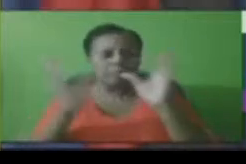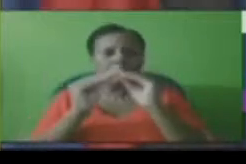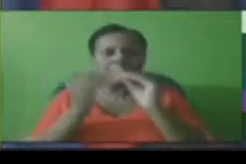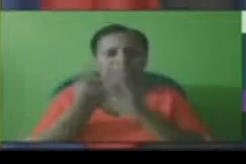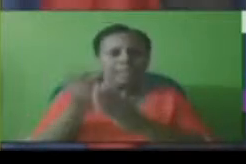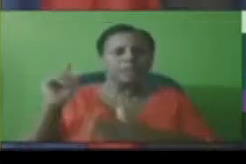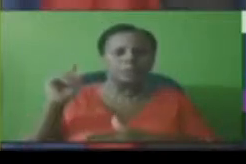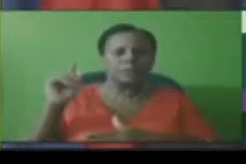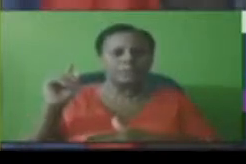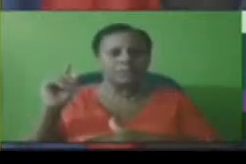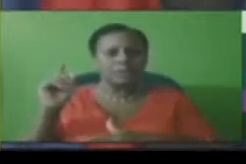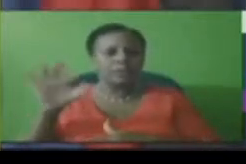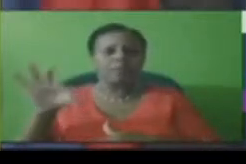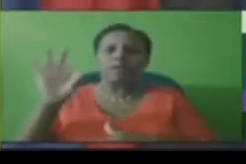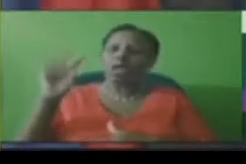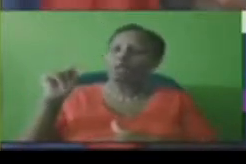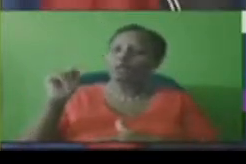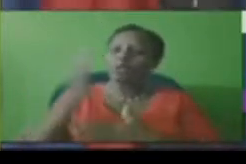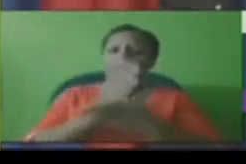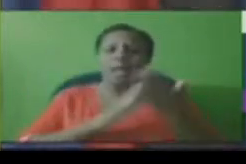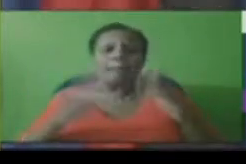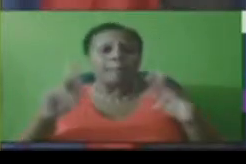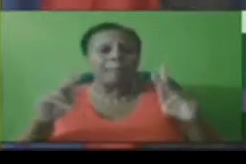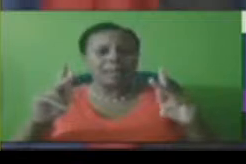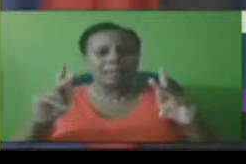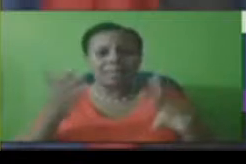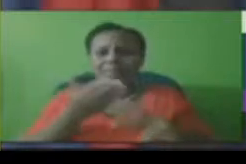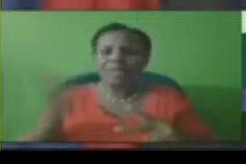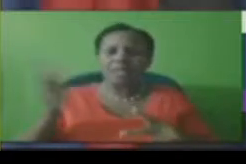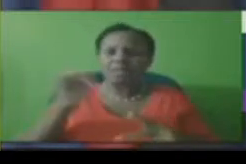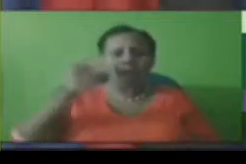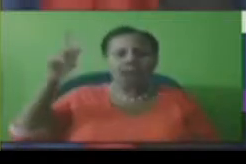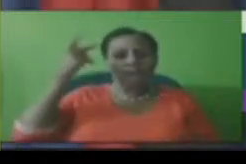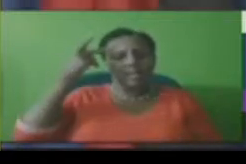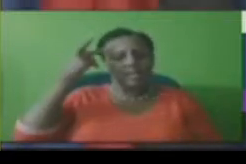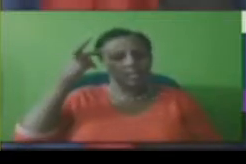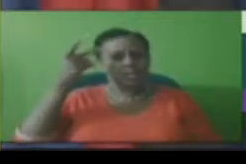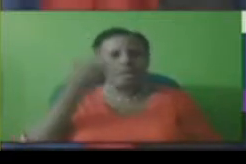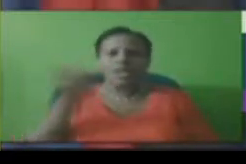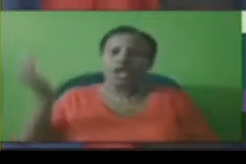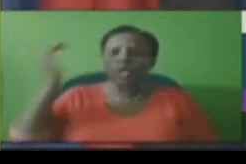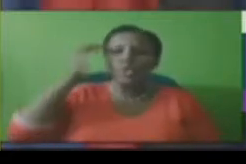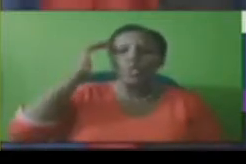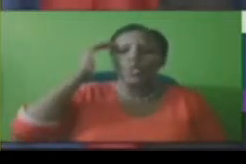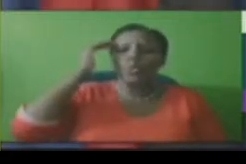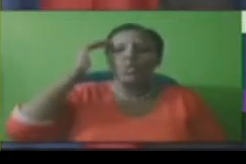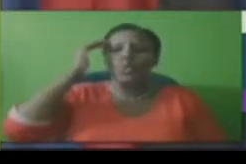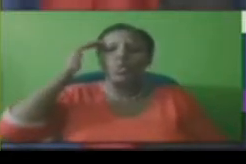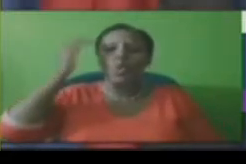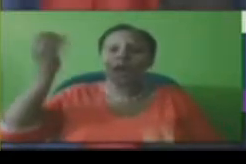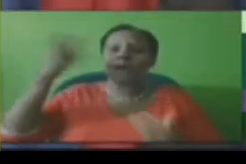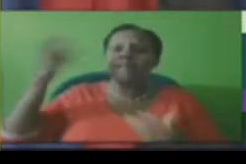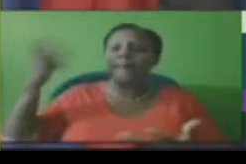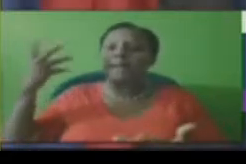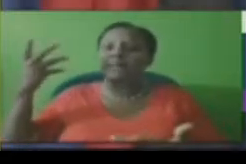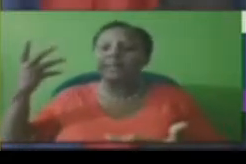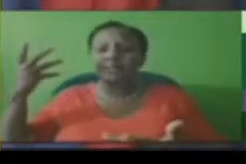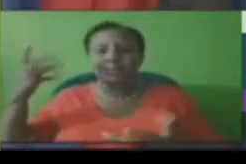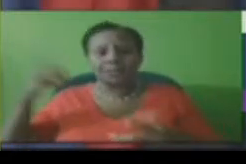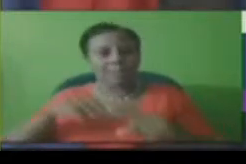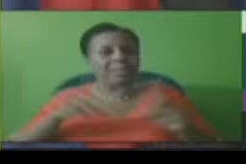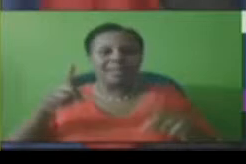politicians, knew certain information, but they could not disclose it to the heads of government.